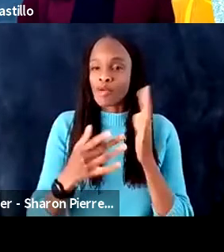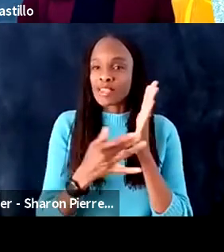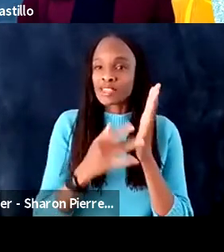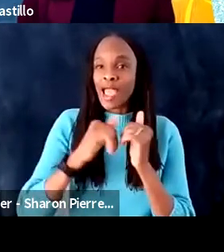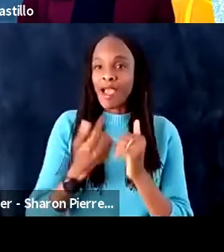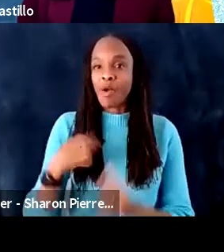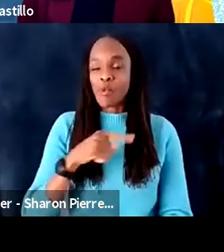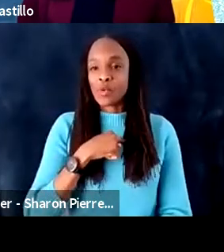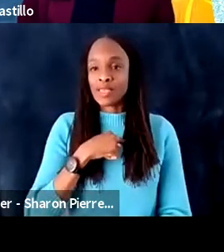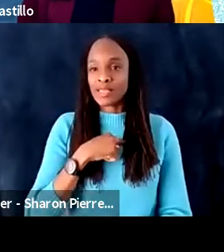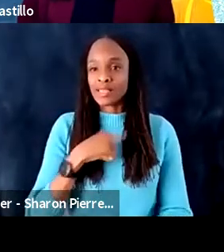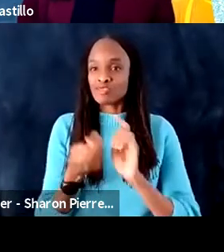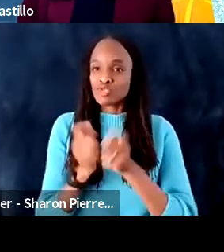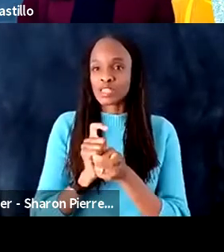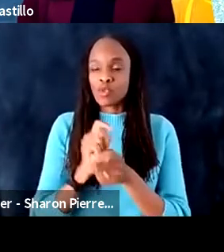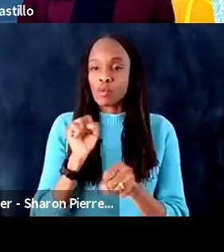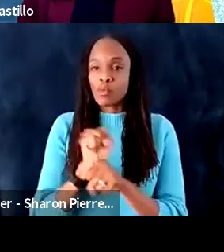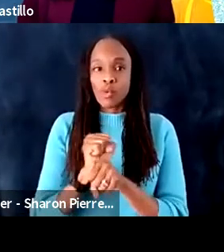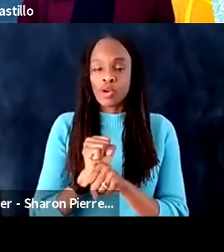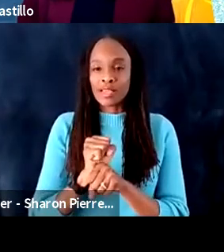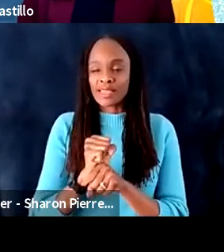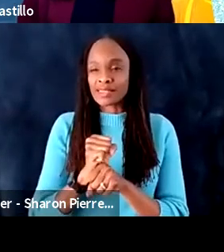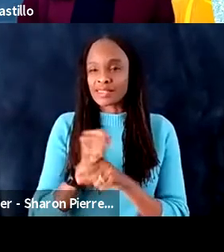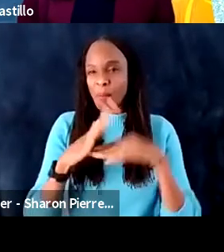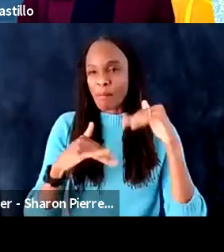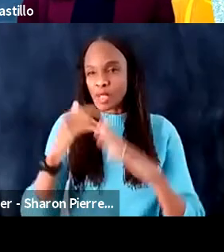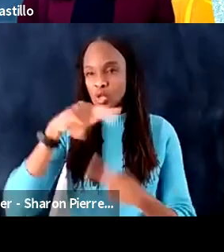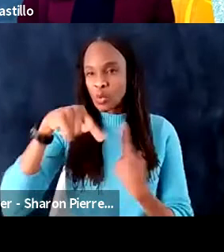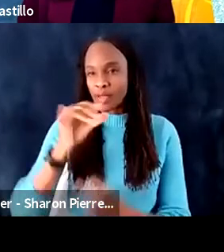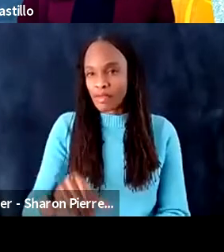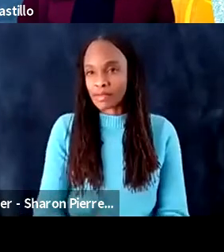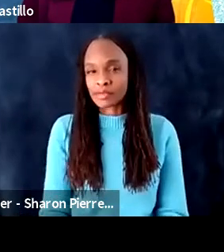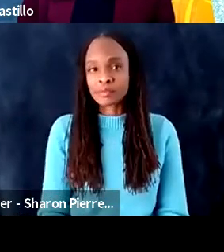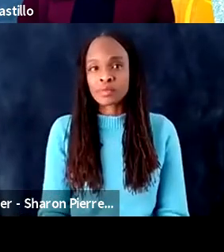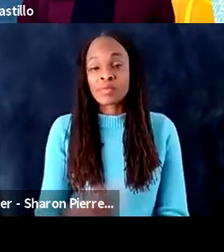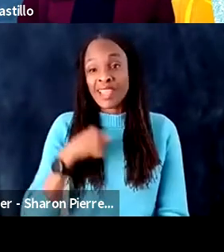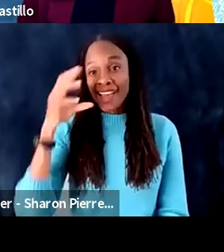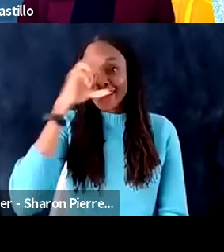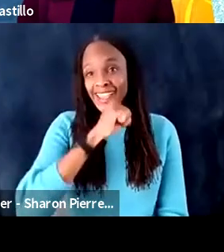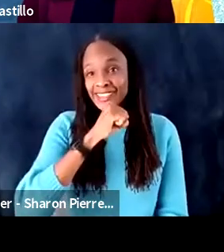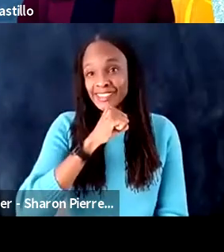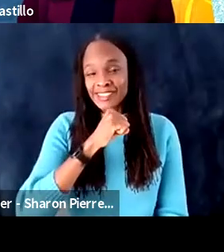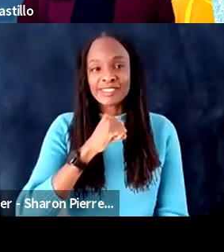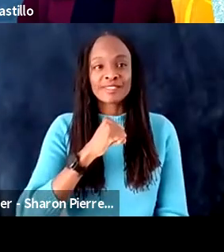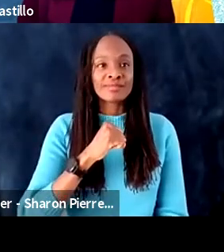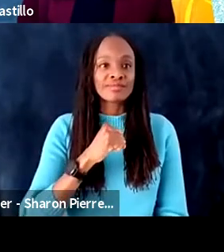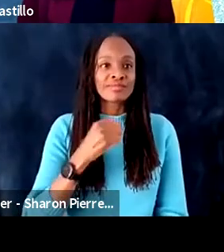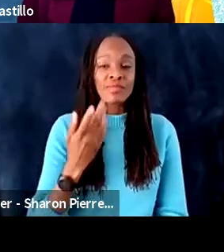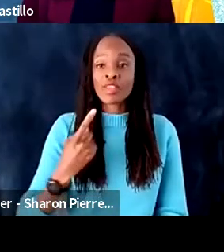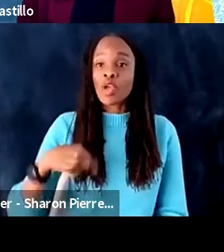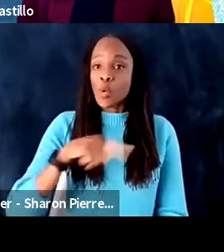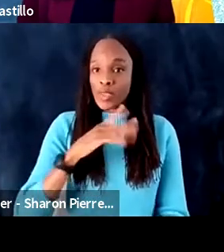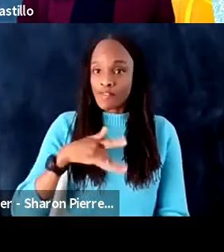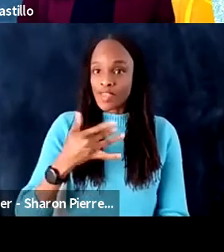work is going to be built around. So I guess, you know, we feel in the